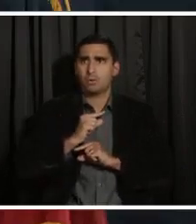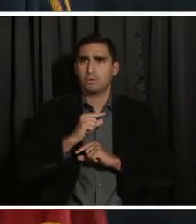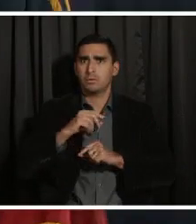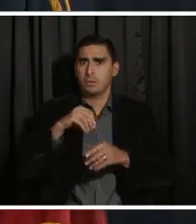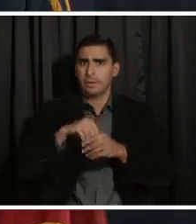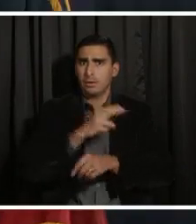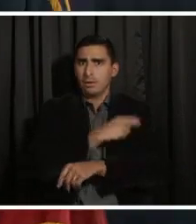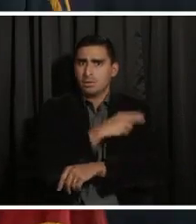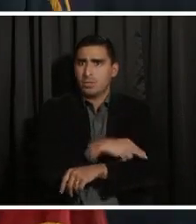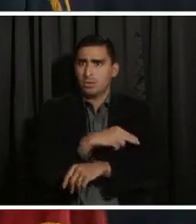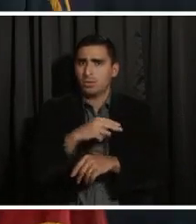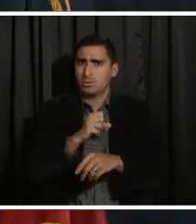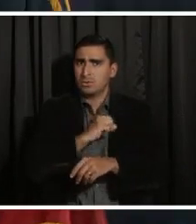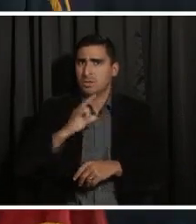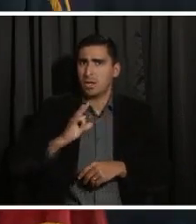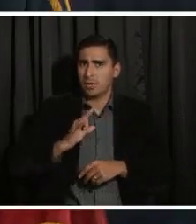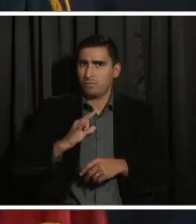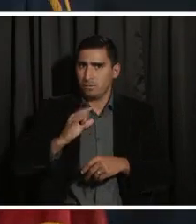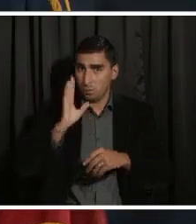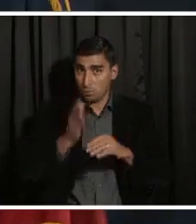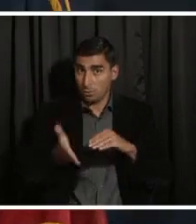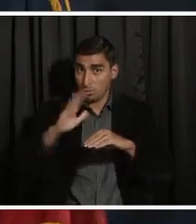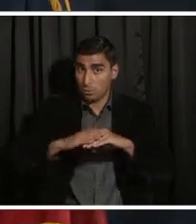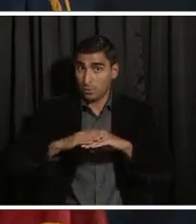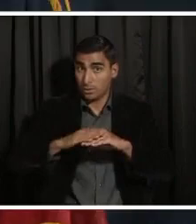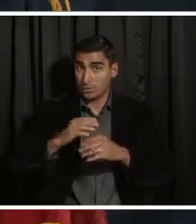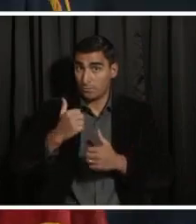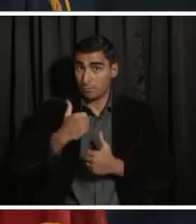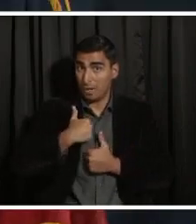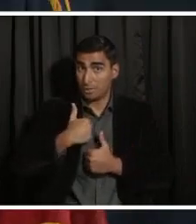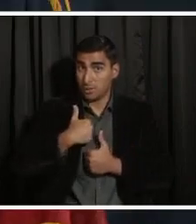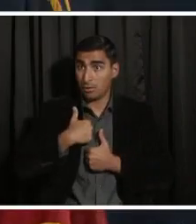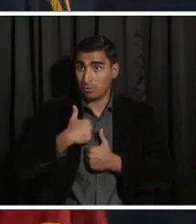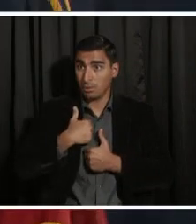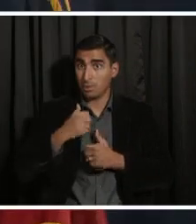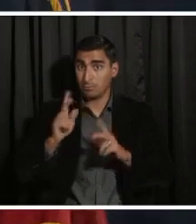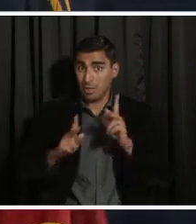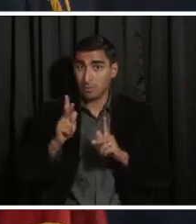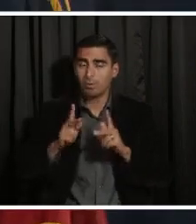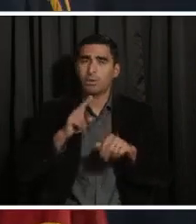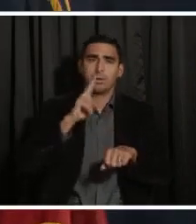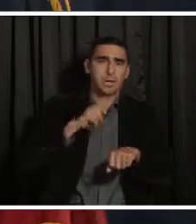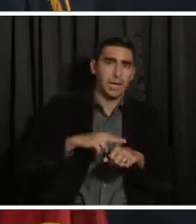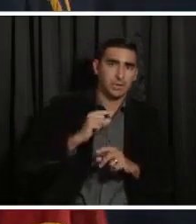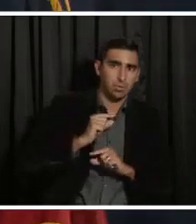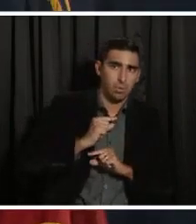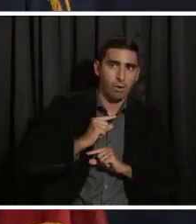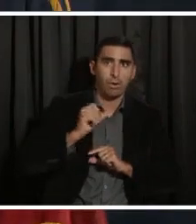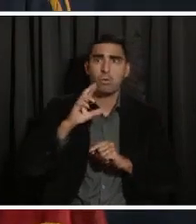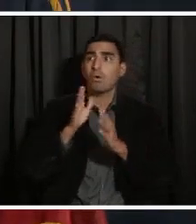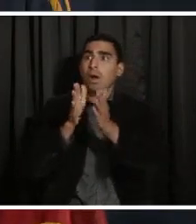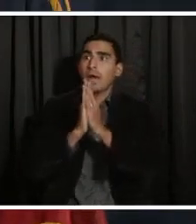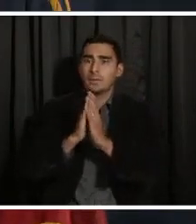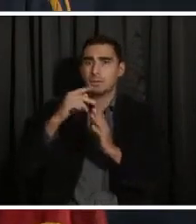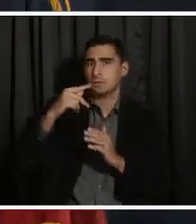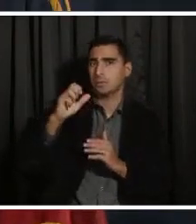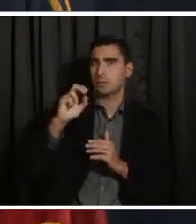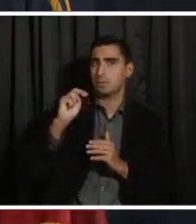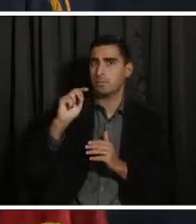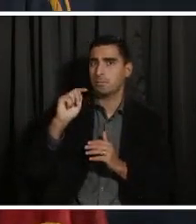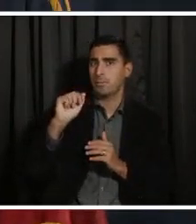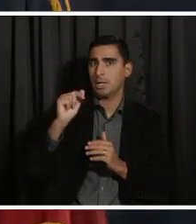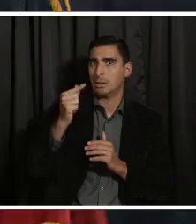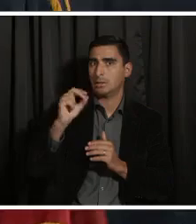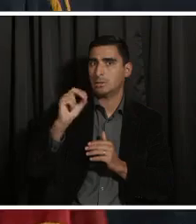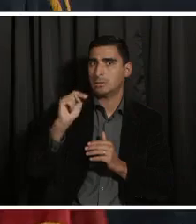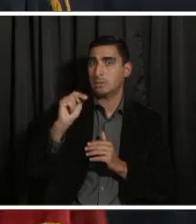you planning on increasing that at all, increasing the number of military personnel, either via the Guard or request to the Pentagon to help hospitals with their staffing issues?